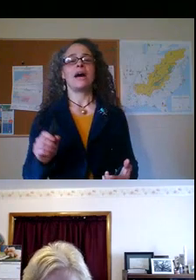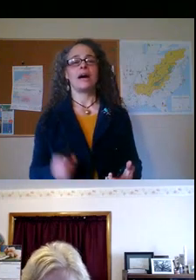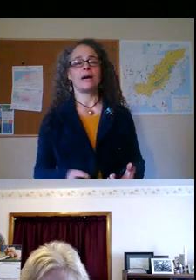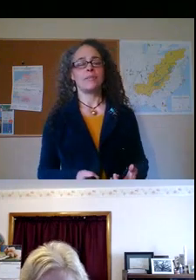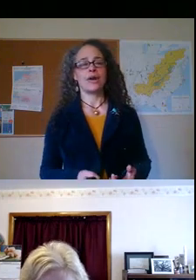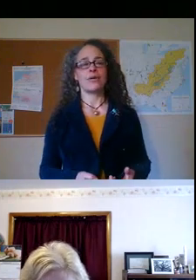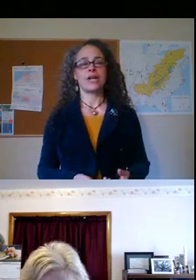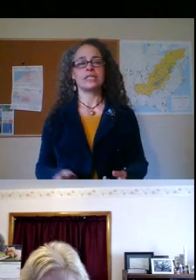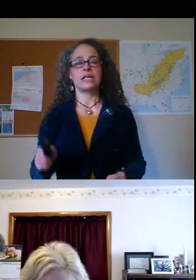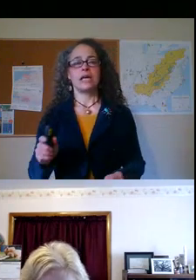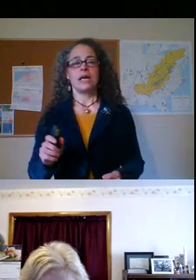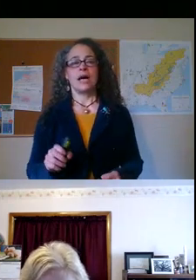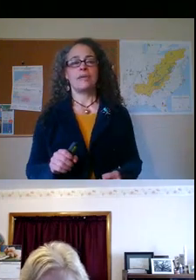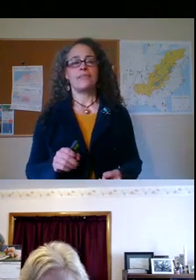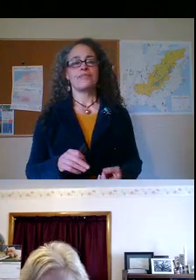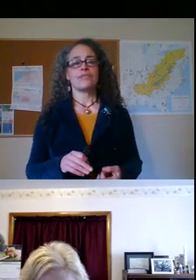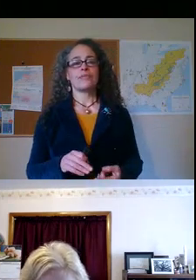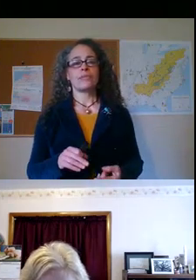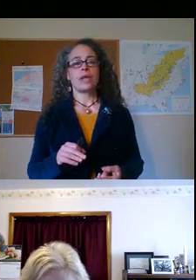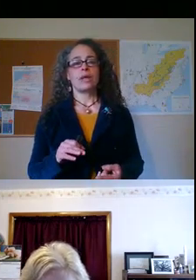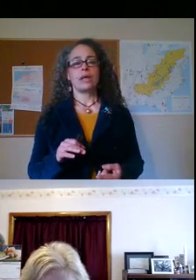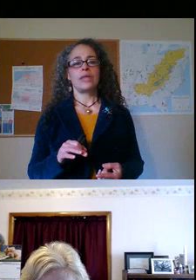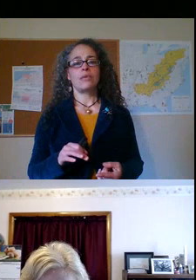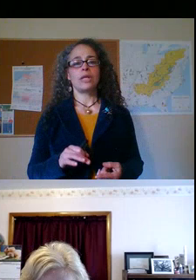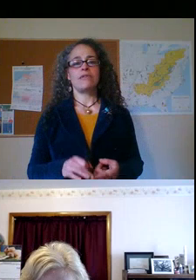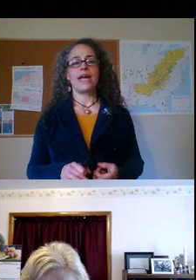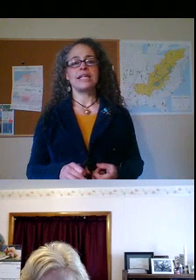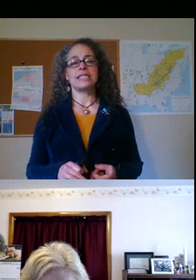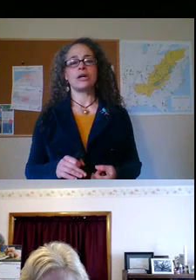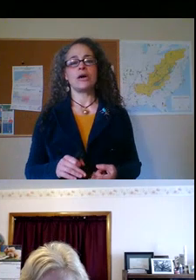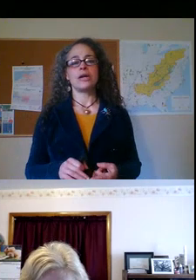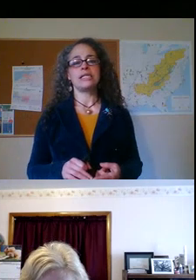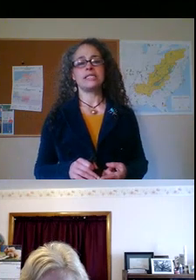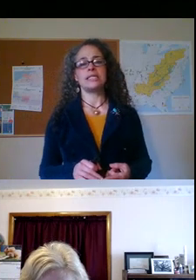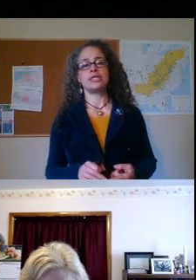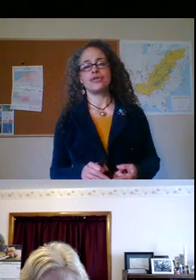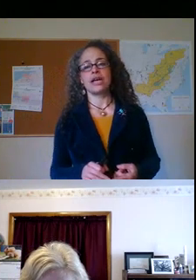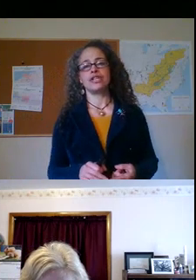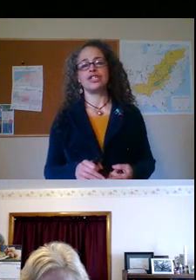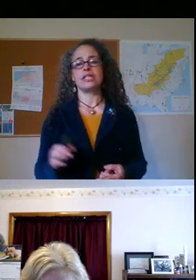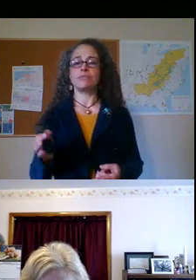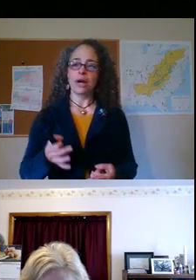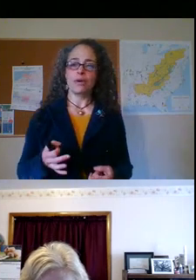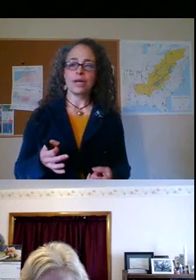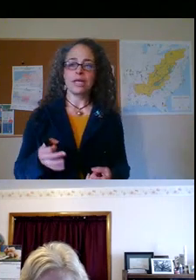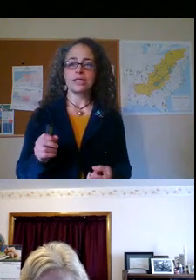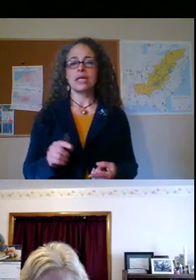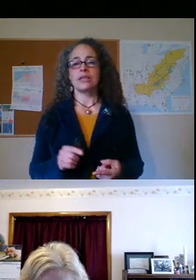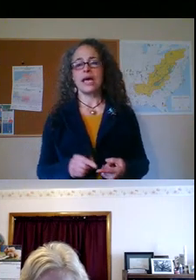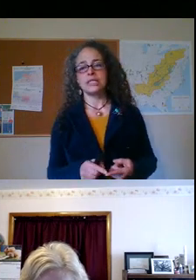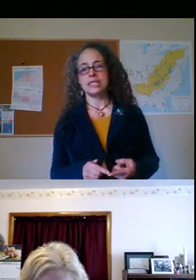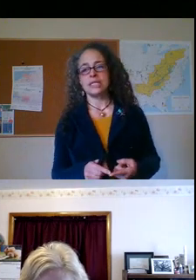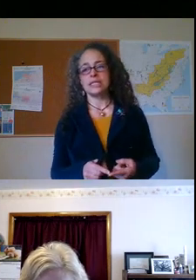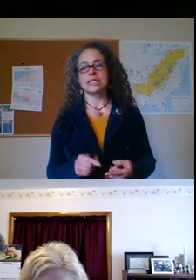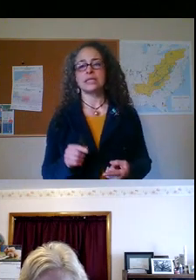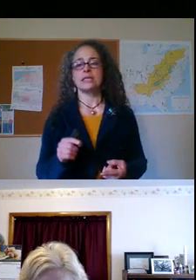following priorities. They will advance the REDC strategies, priorities,